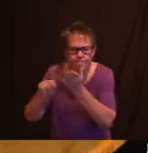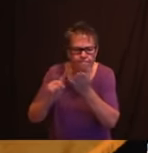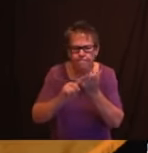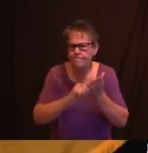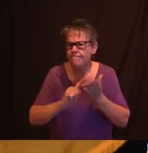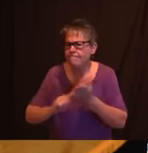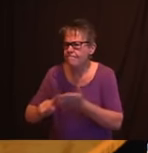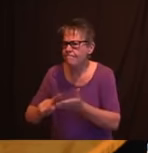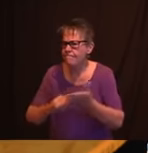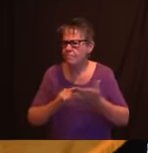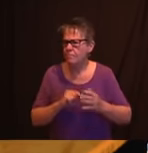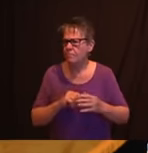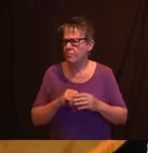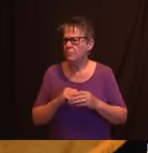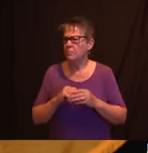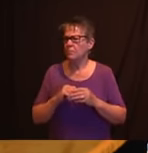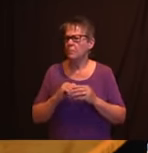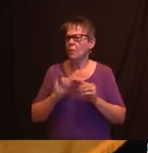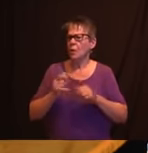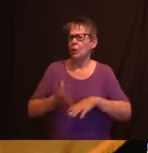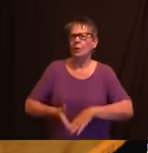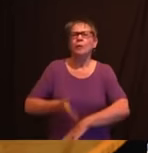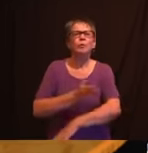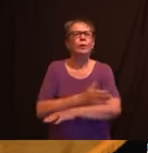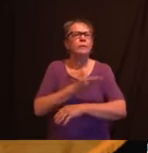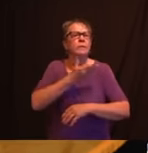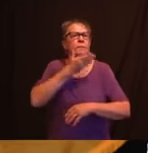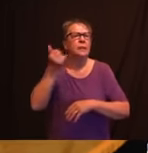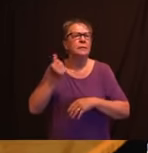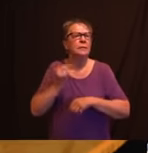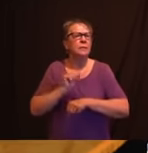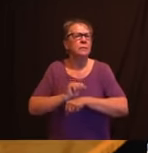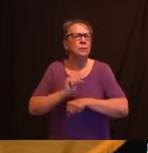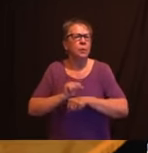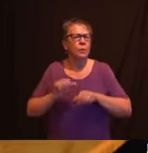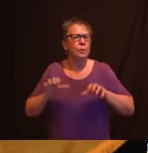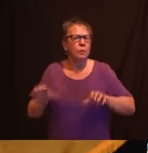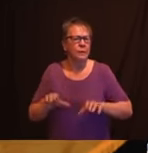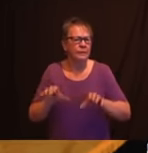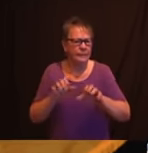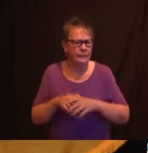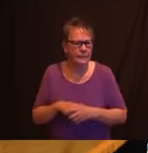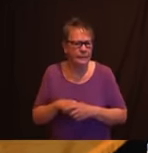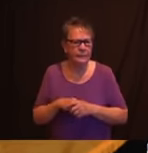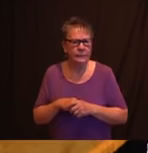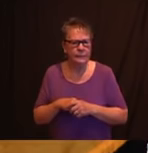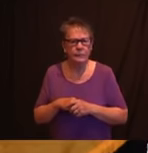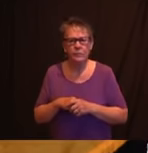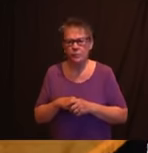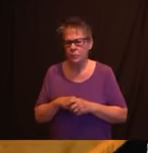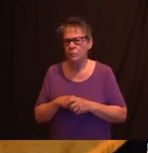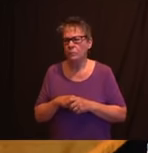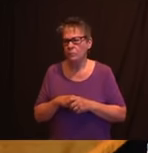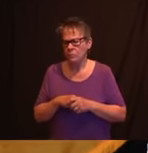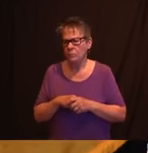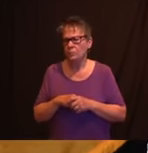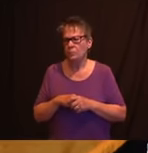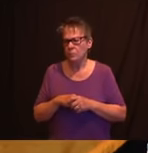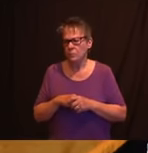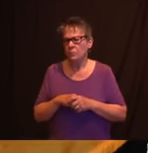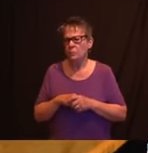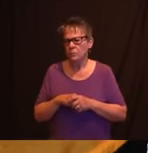Moving on to my daily report, as the governor shared, our hospitals reported 2,250 hospitalizations